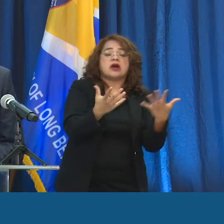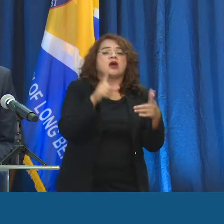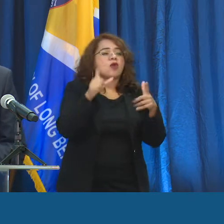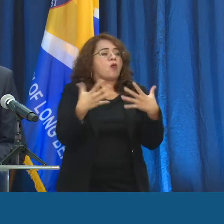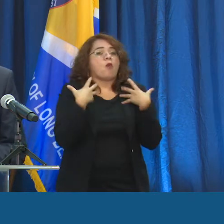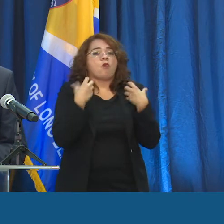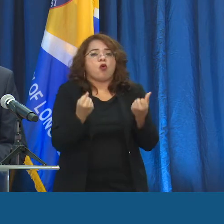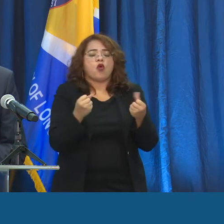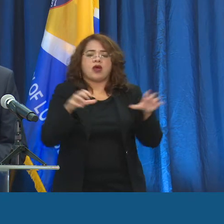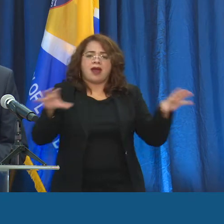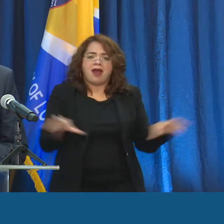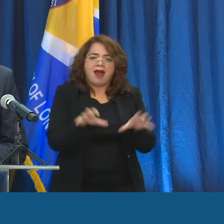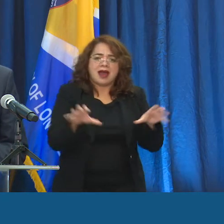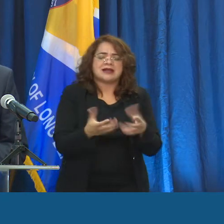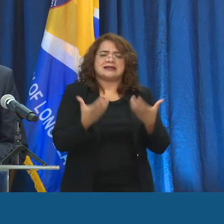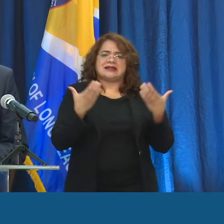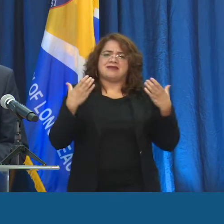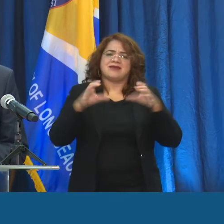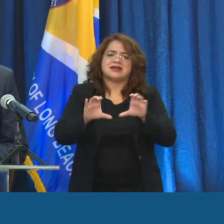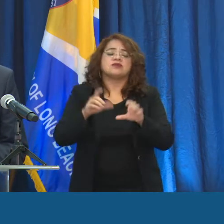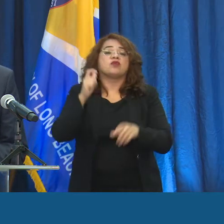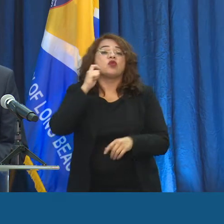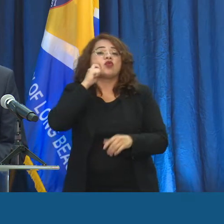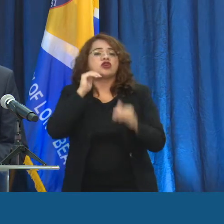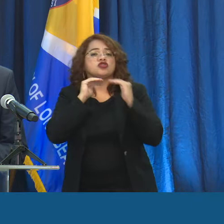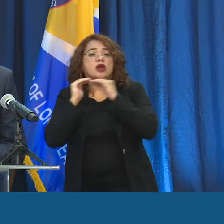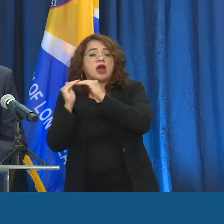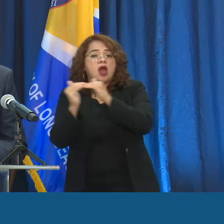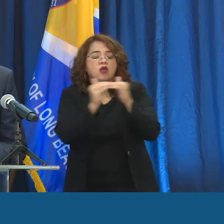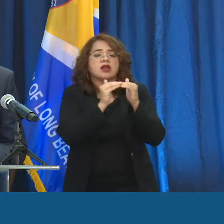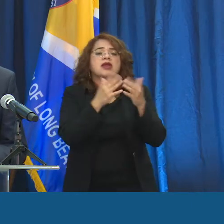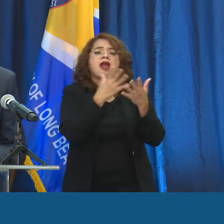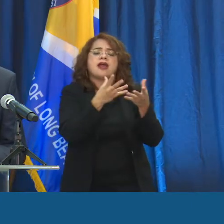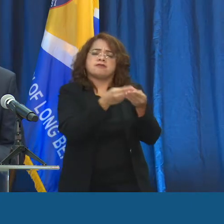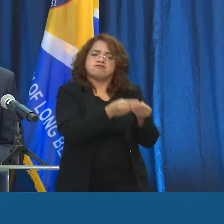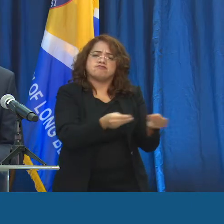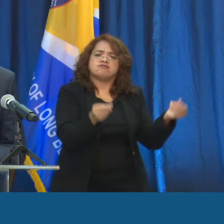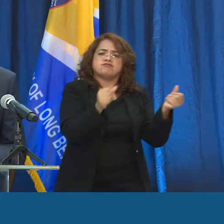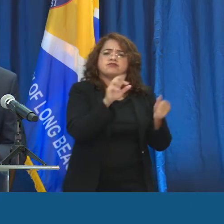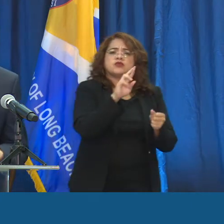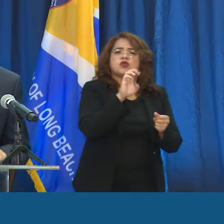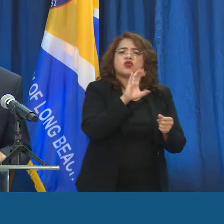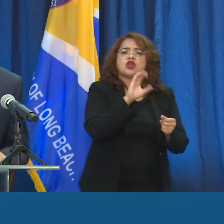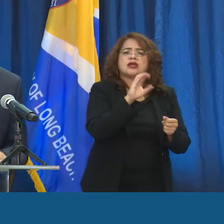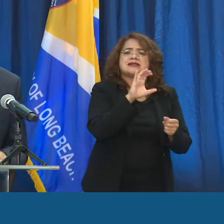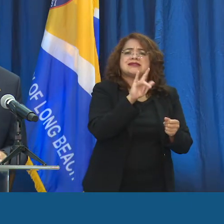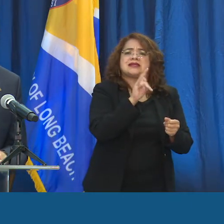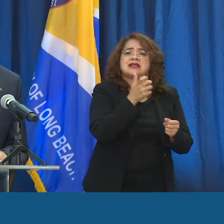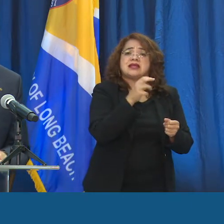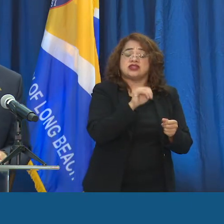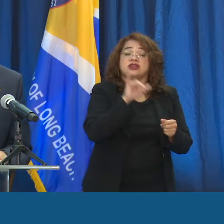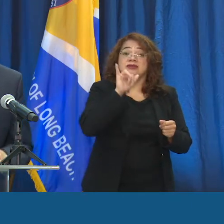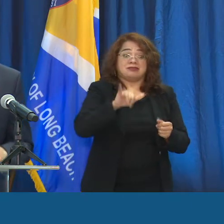investments towards work of racial equity and reconciliation. And this budget is really just the beginning.